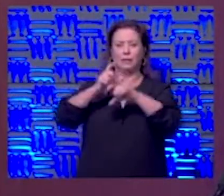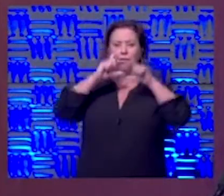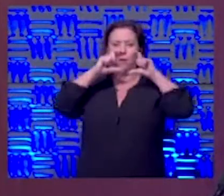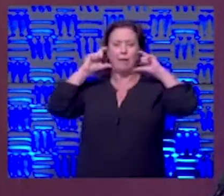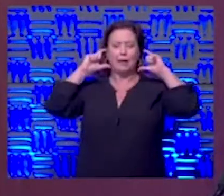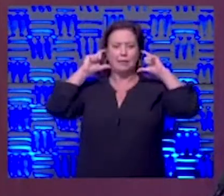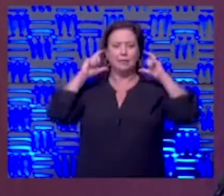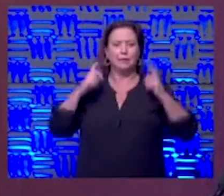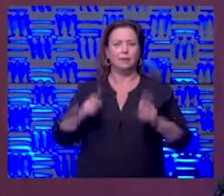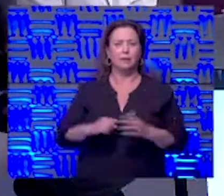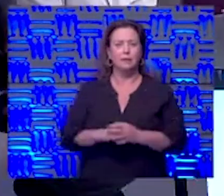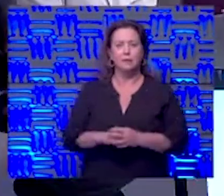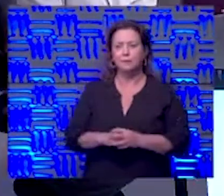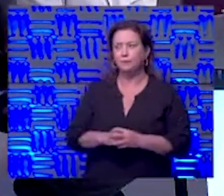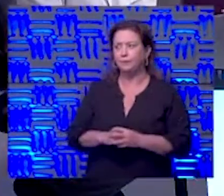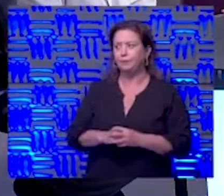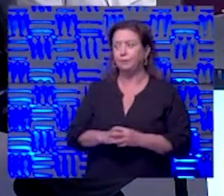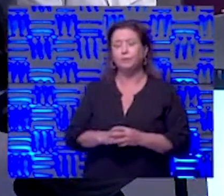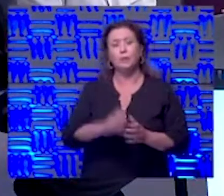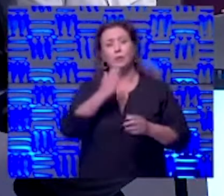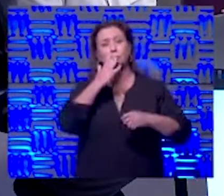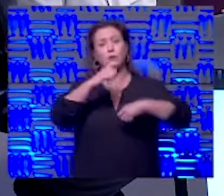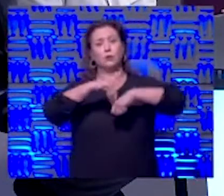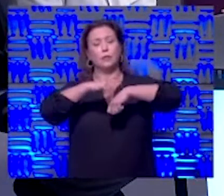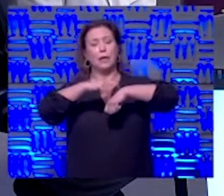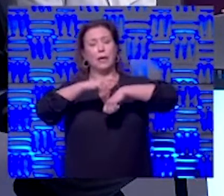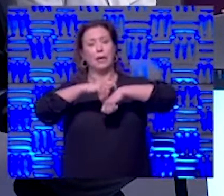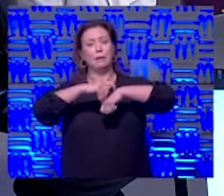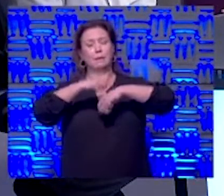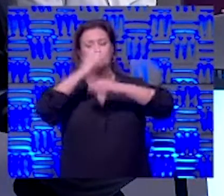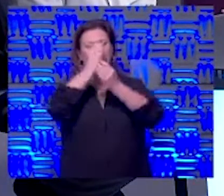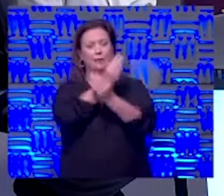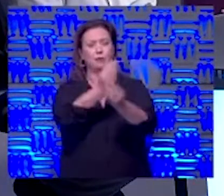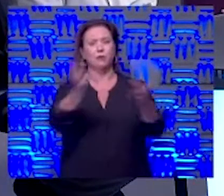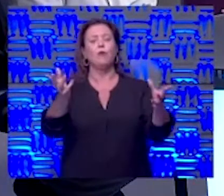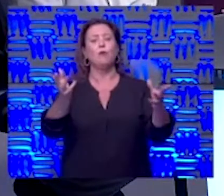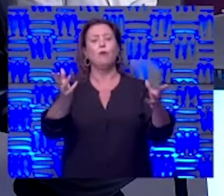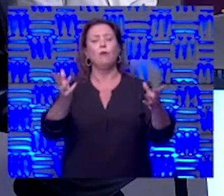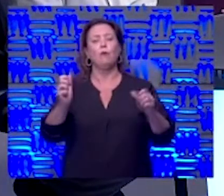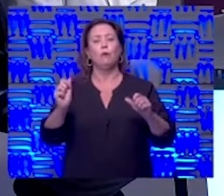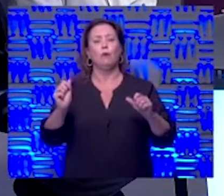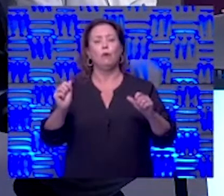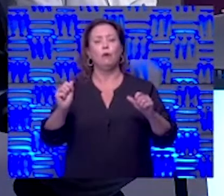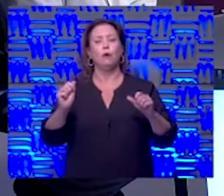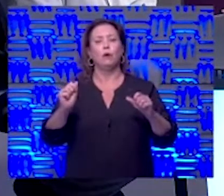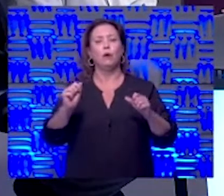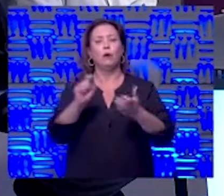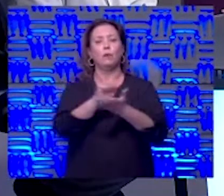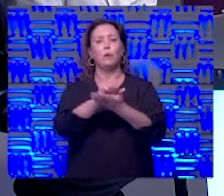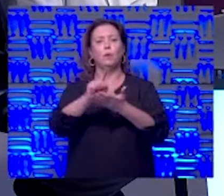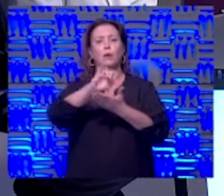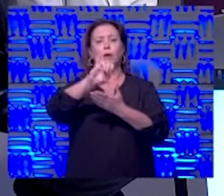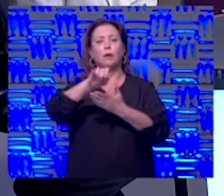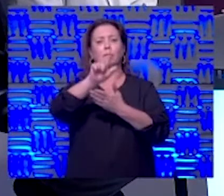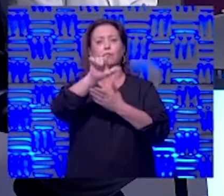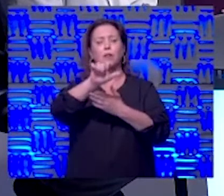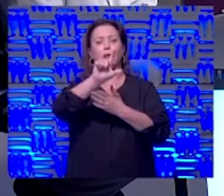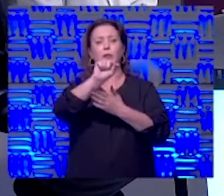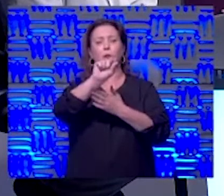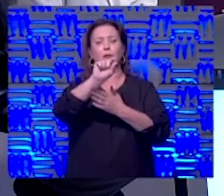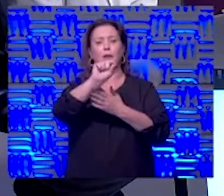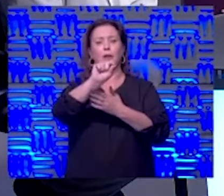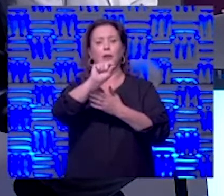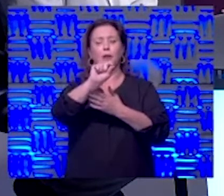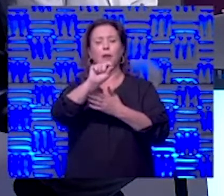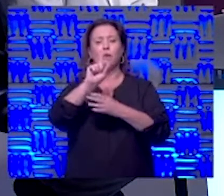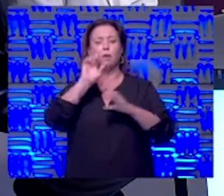wearing. I think this is a good time for me to let the public know as well that the week of July 20th, we are